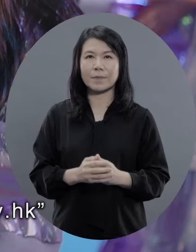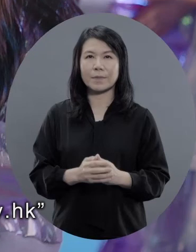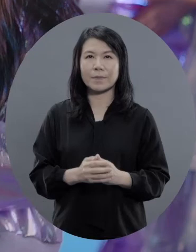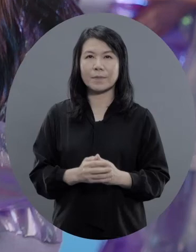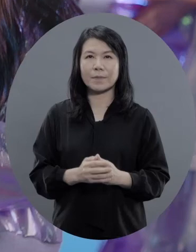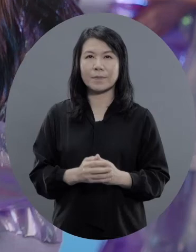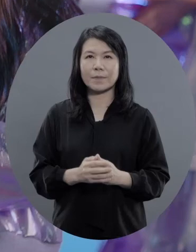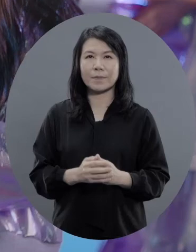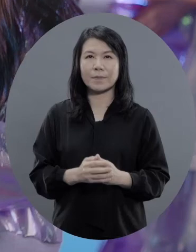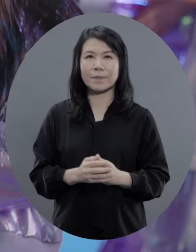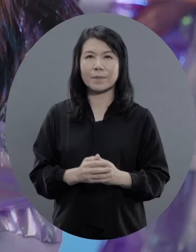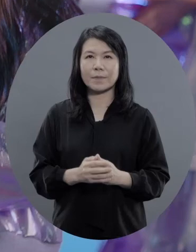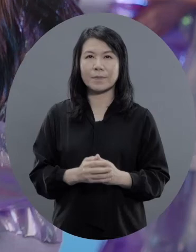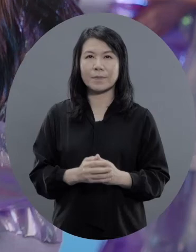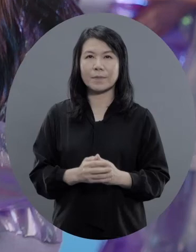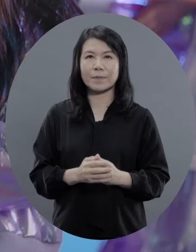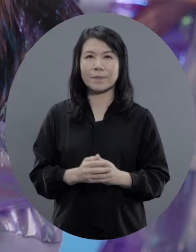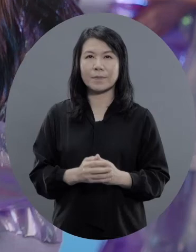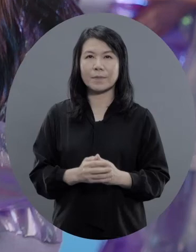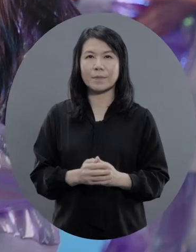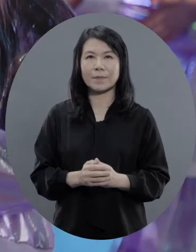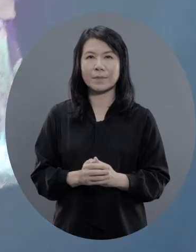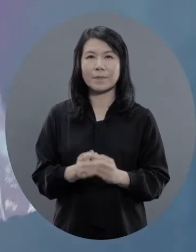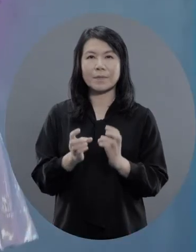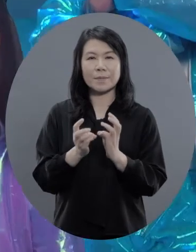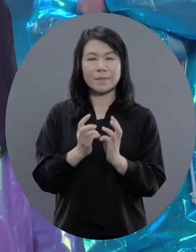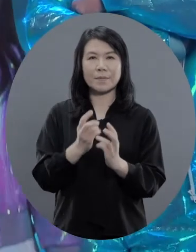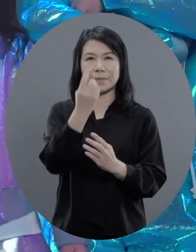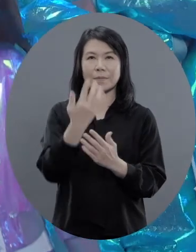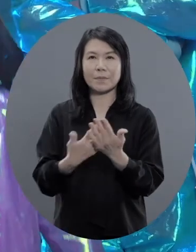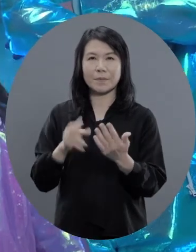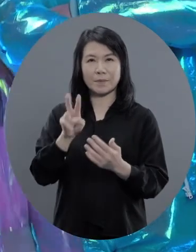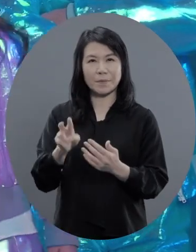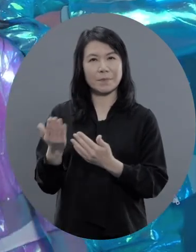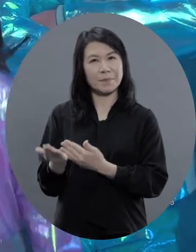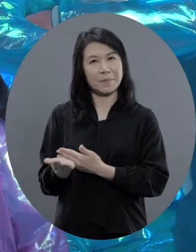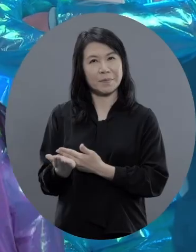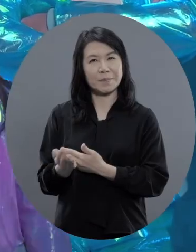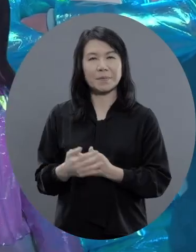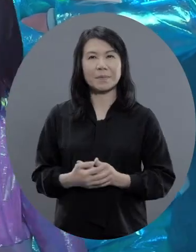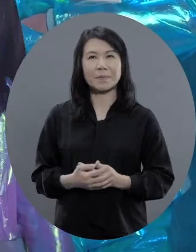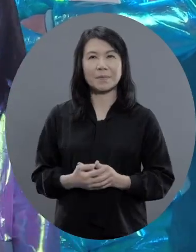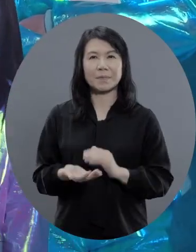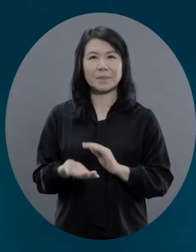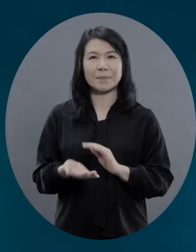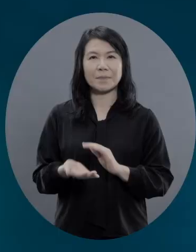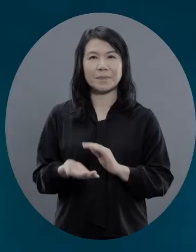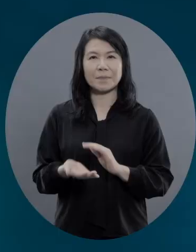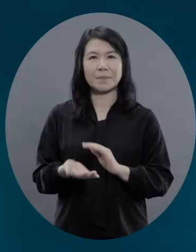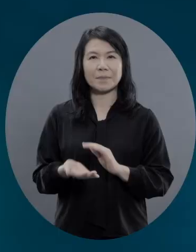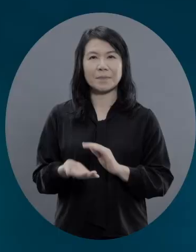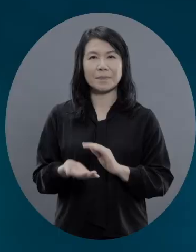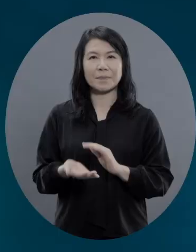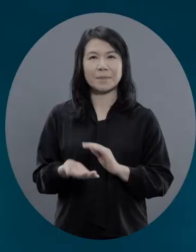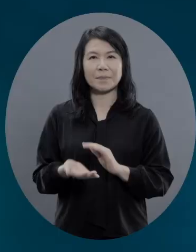www.smartid.gov.hk. The voiceover of the artificial intelligence says, "For details, visit smartid.gov.hk. The top right